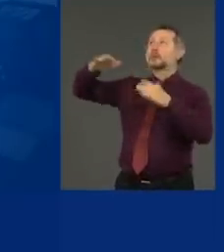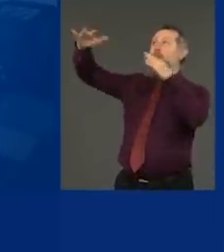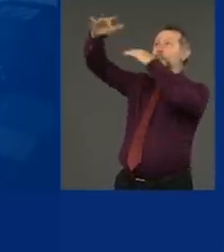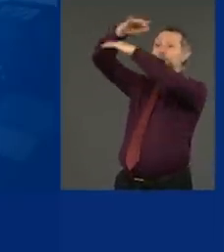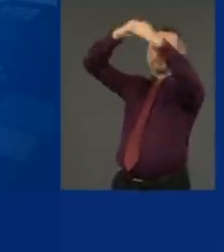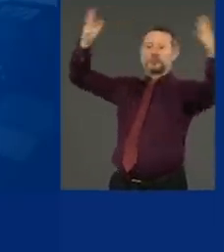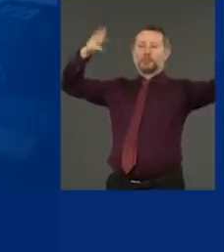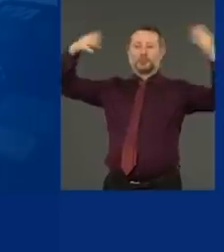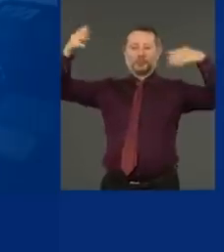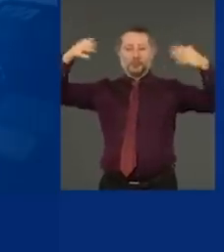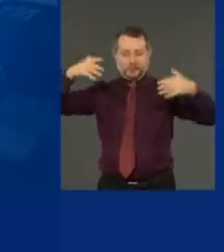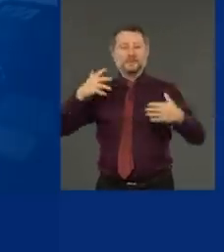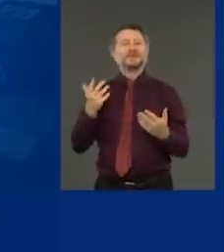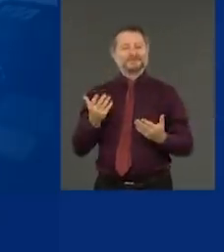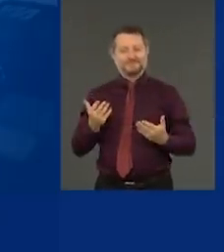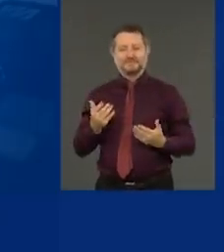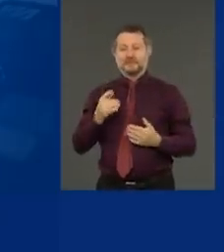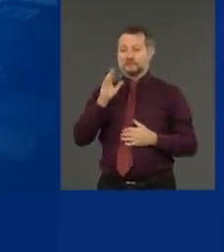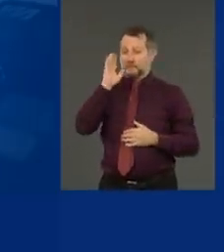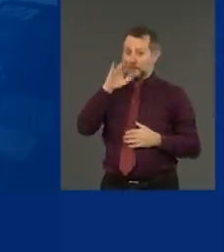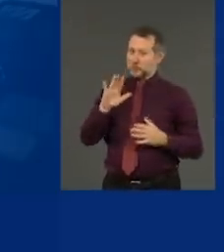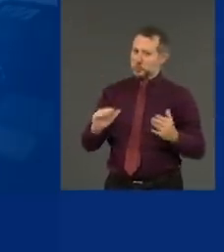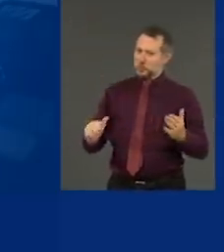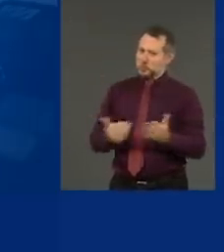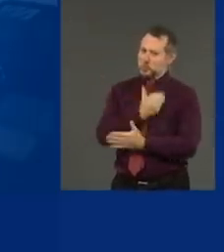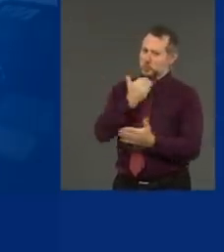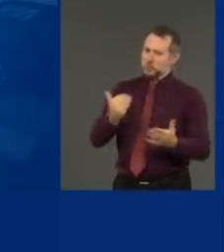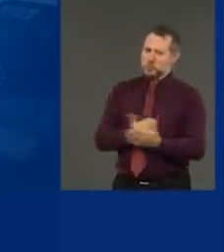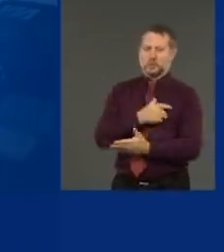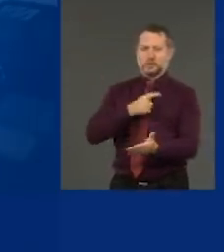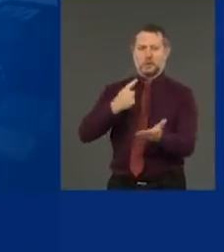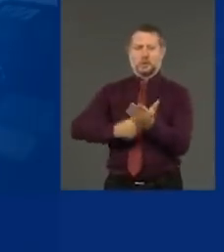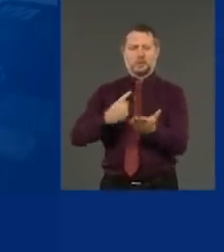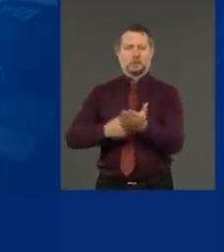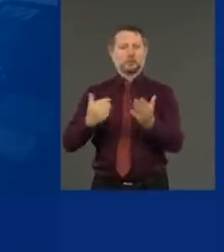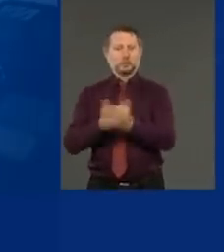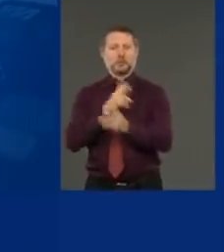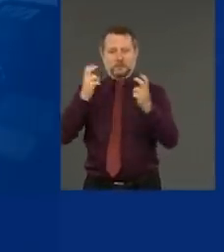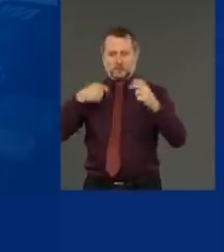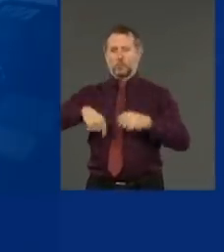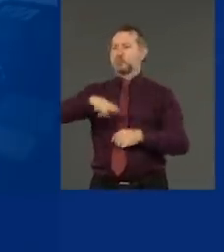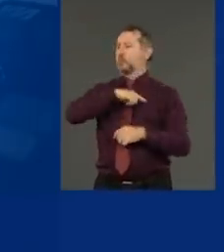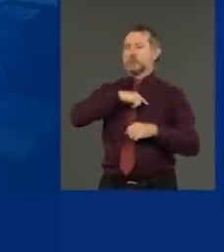This is a whole new topic where we can actually do a lot of good work, and we are in New